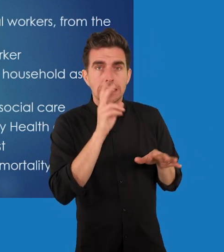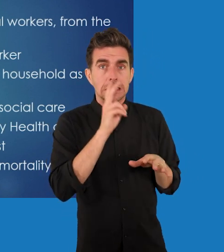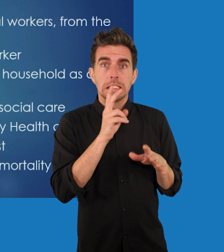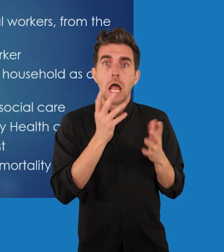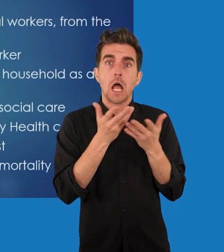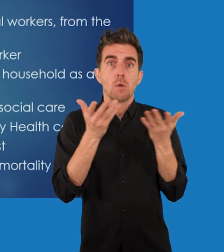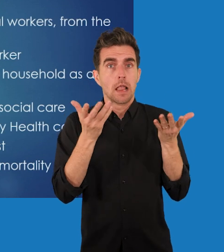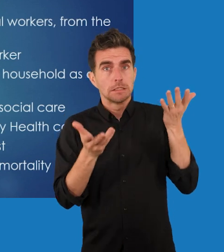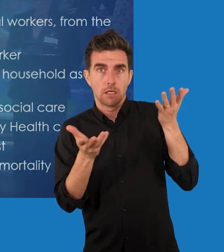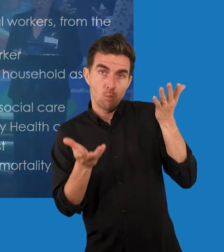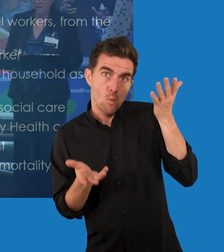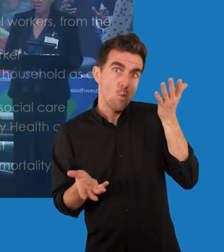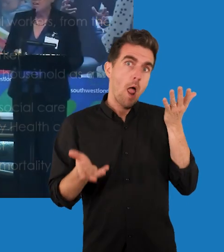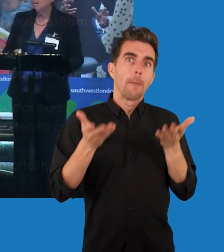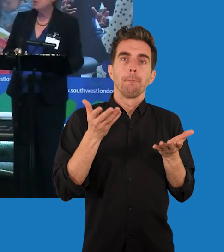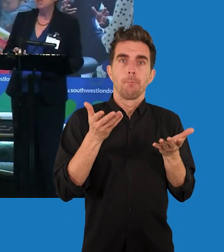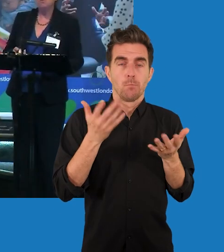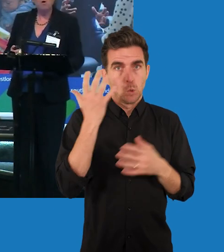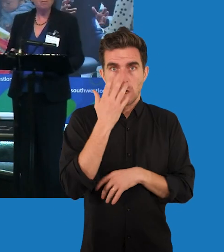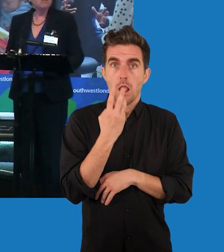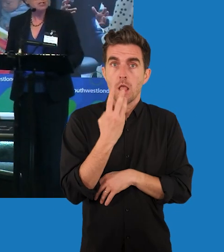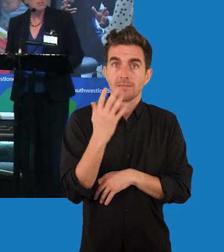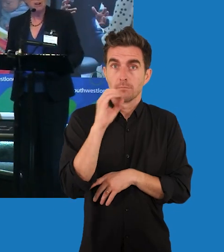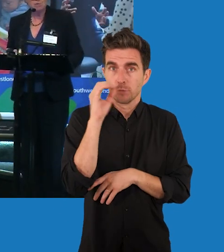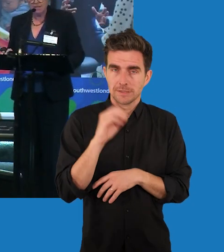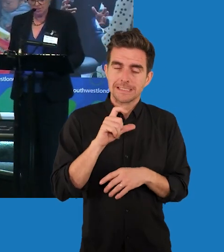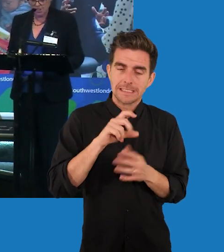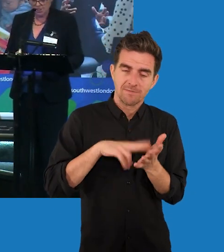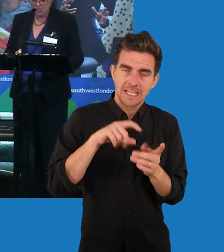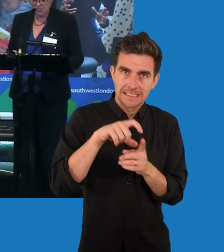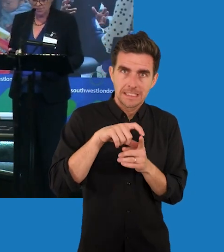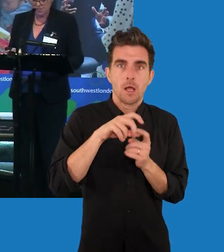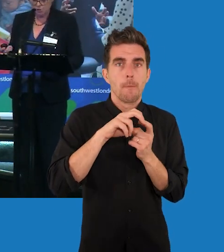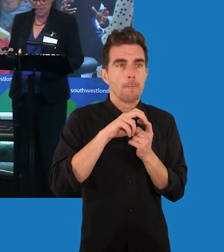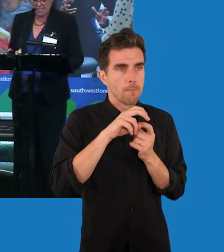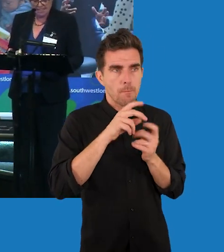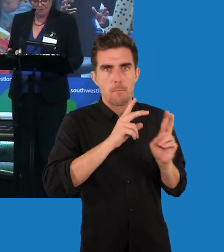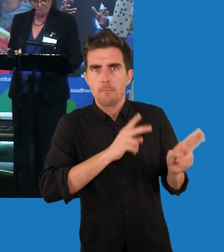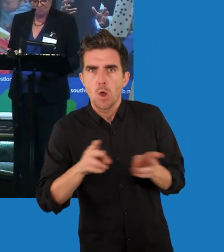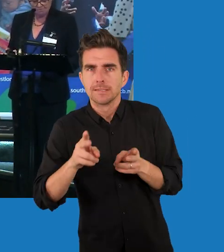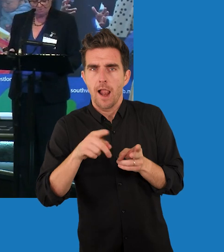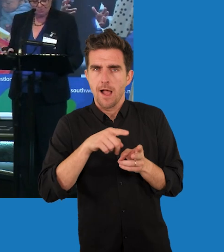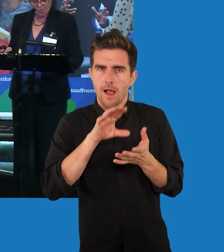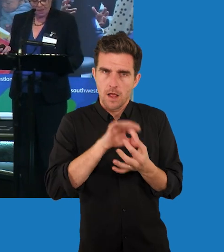health inequalities seen in that country, including a whopping 35% reduction in CVD mortality.